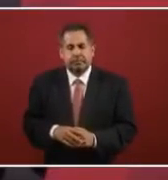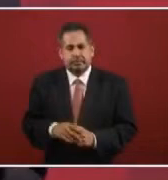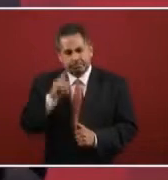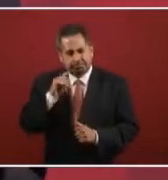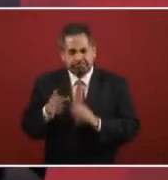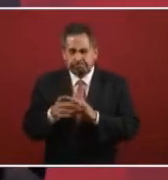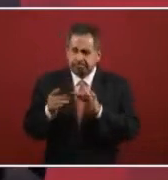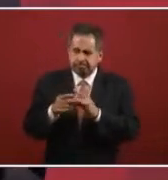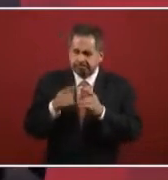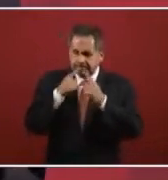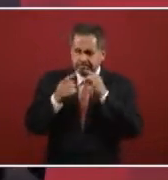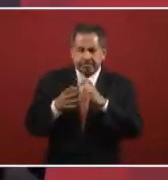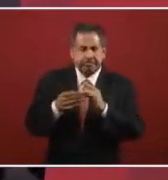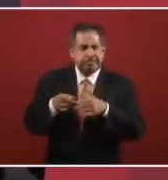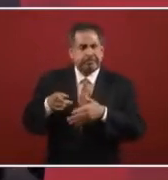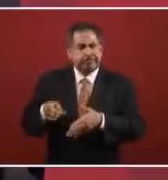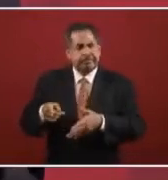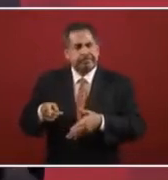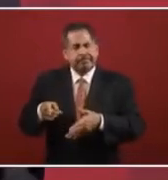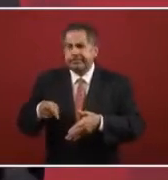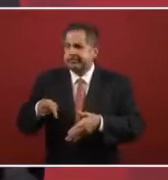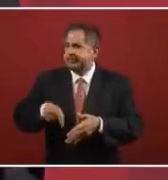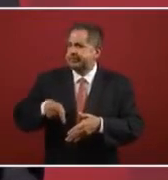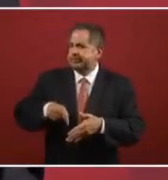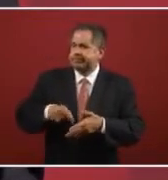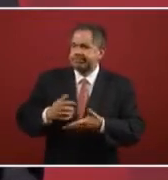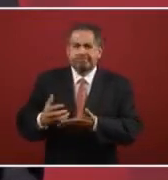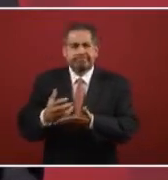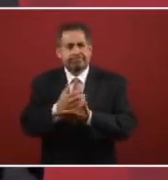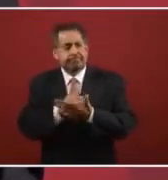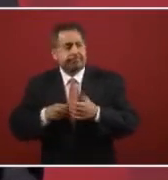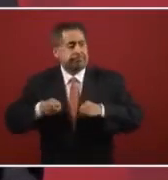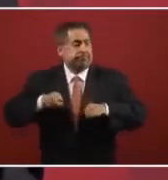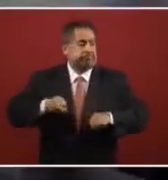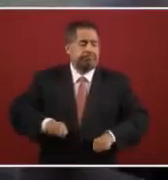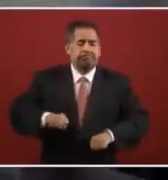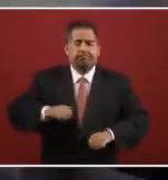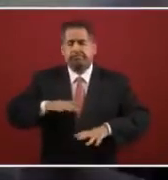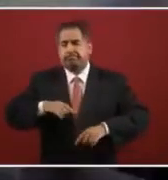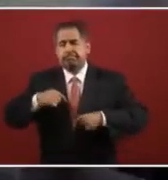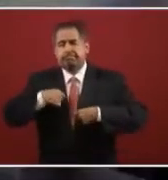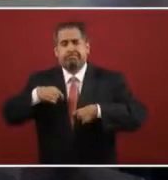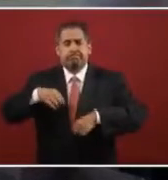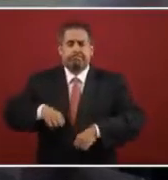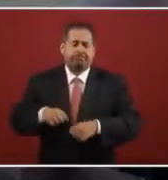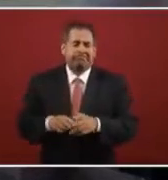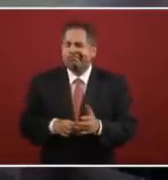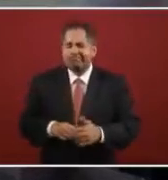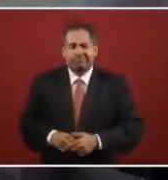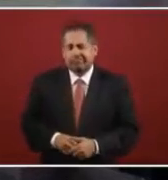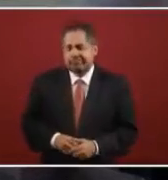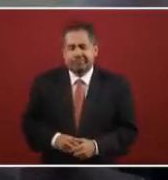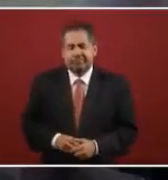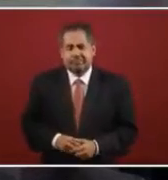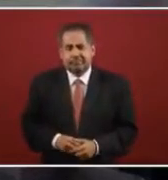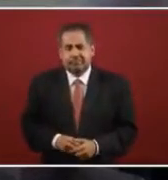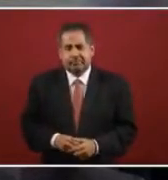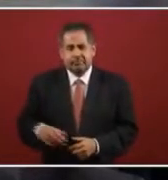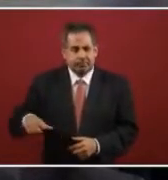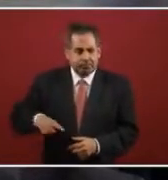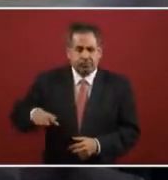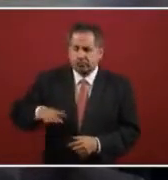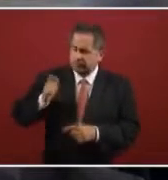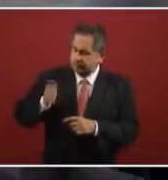disfrutar That's not a place where you're going to enjoy los cargos. these high paid salaries. El gobierno es